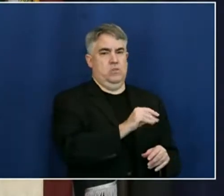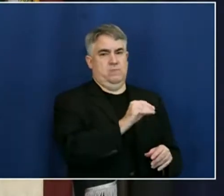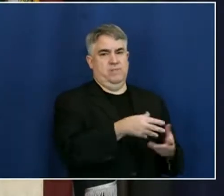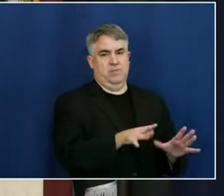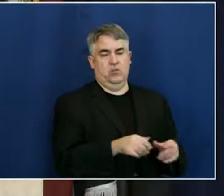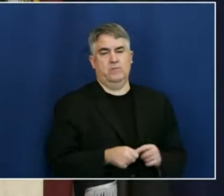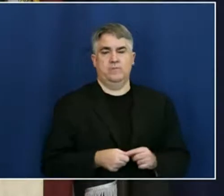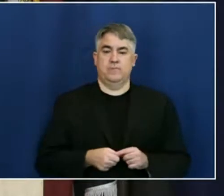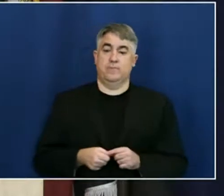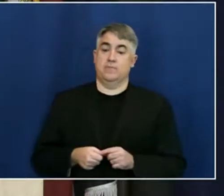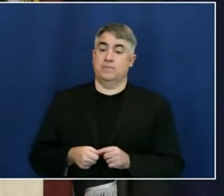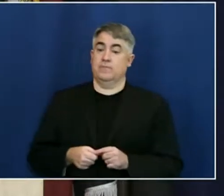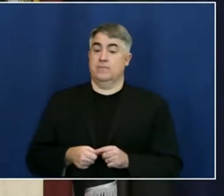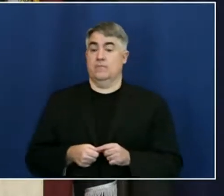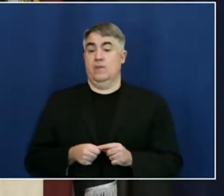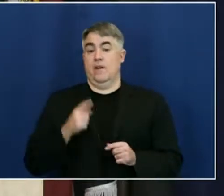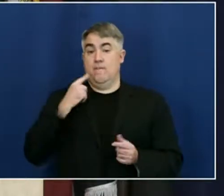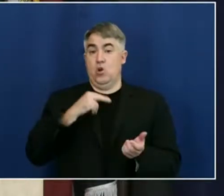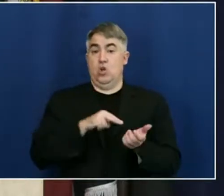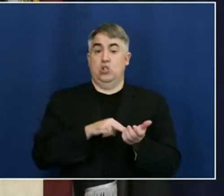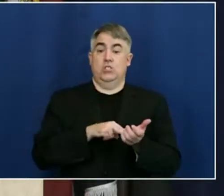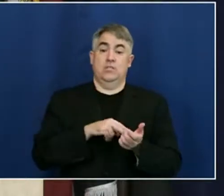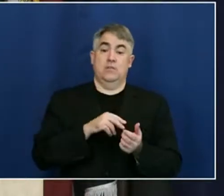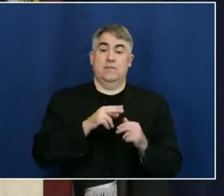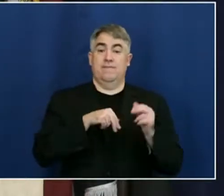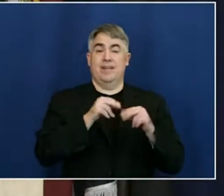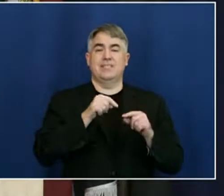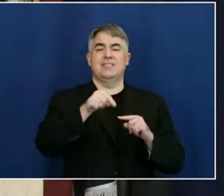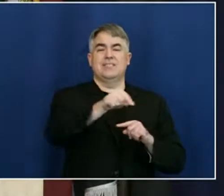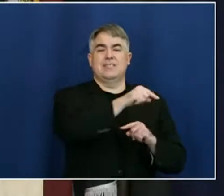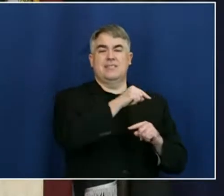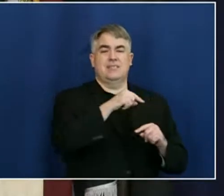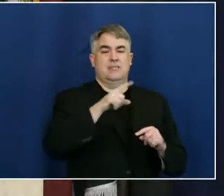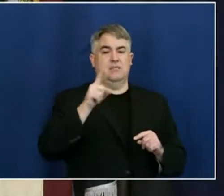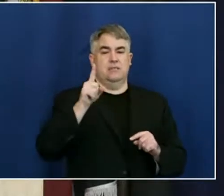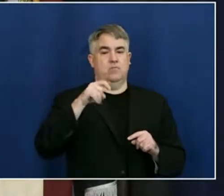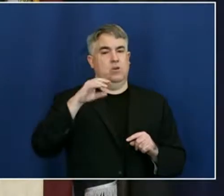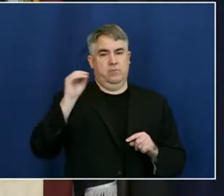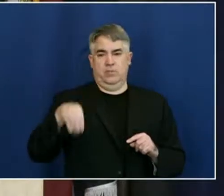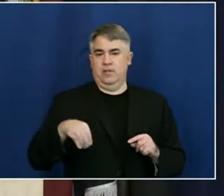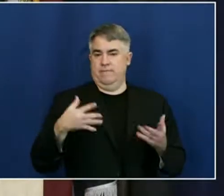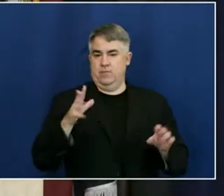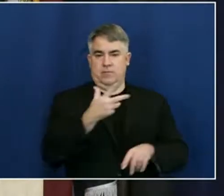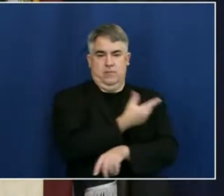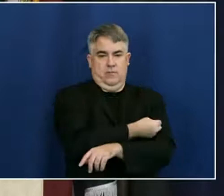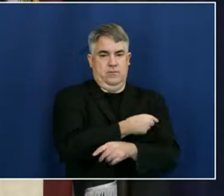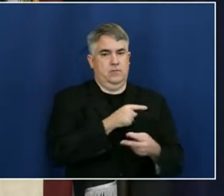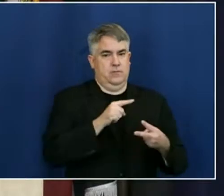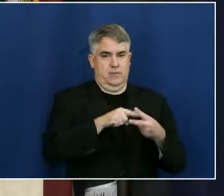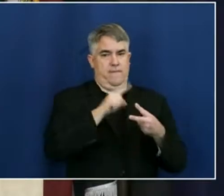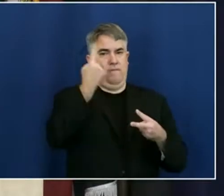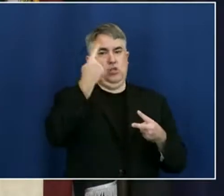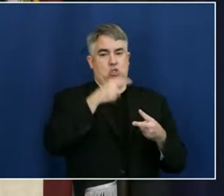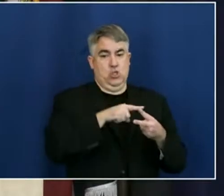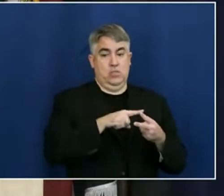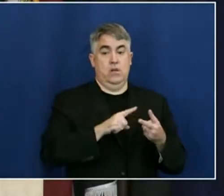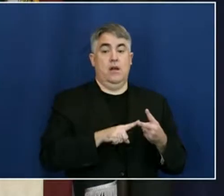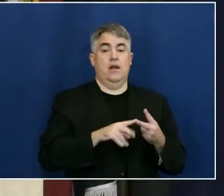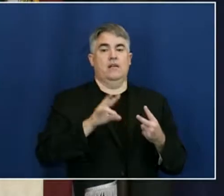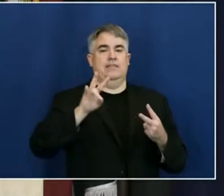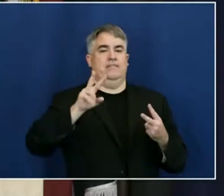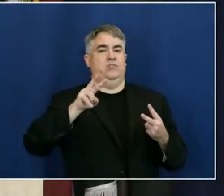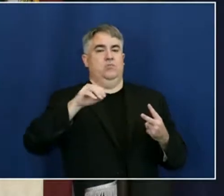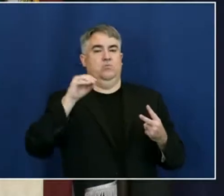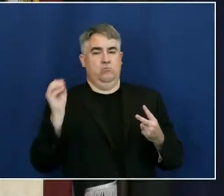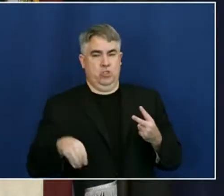nursing facilities, 100% of our skilled nursing facilities have received the first dose, and 72% of